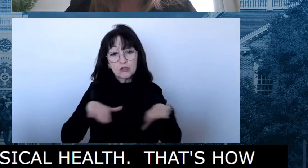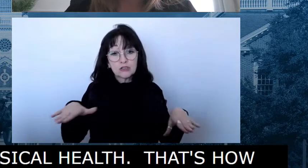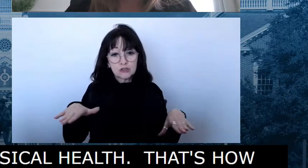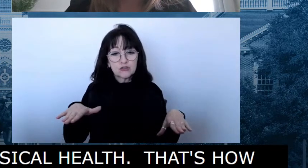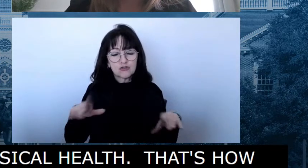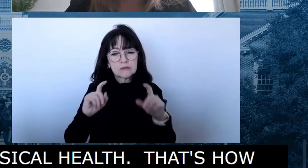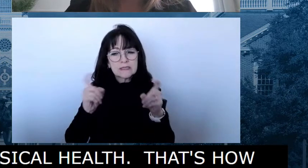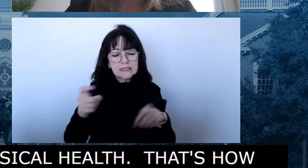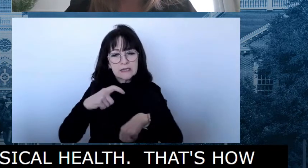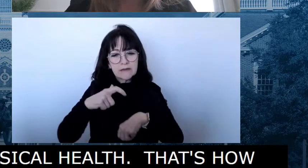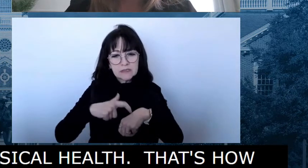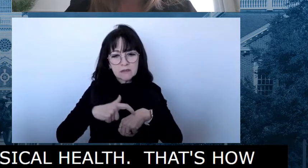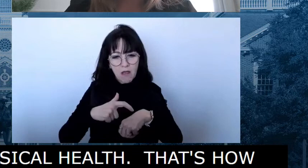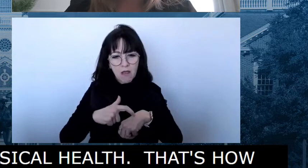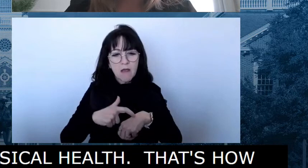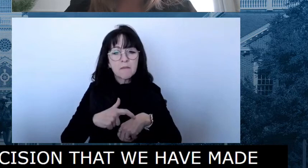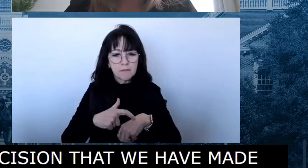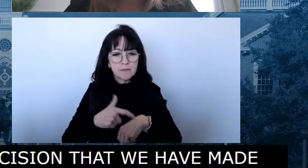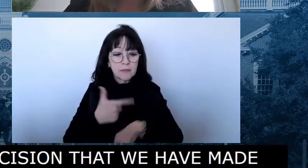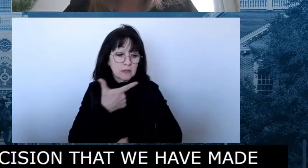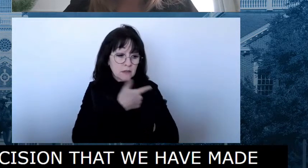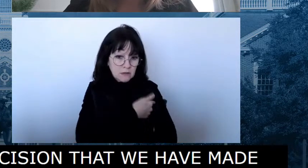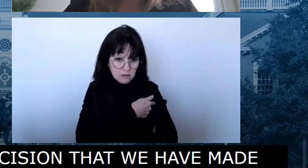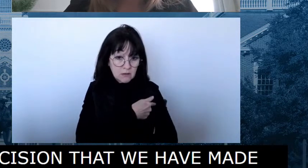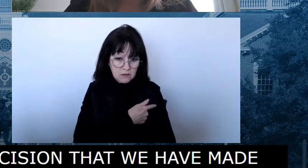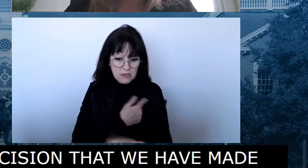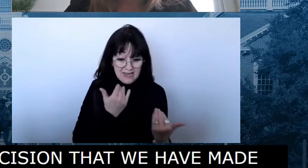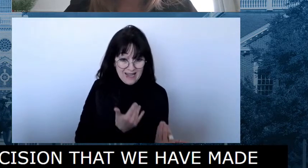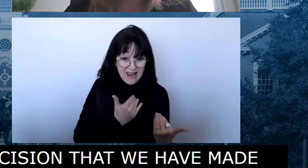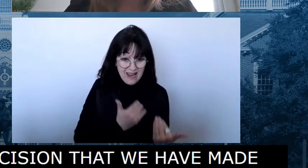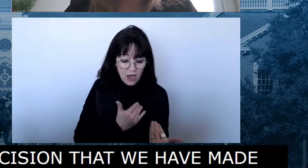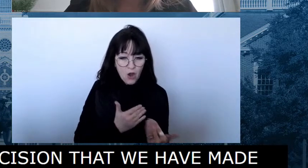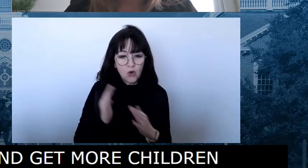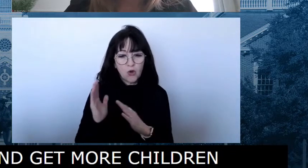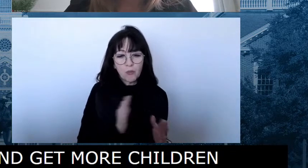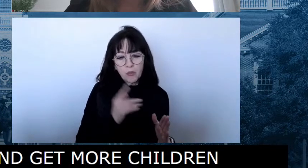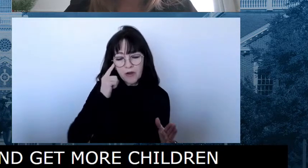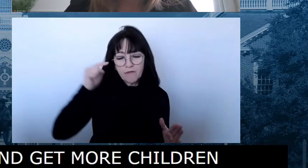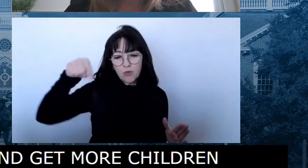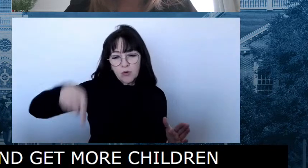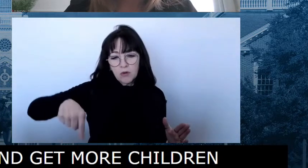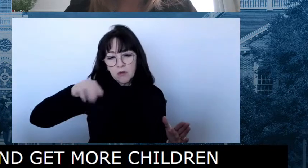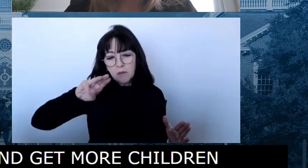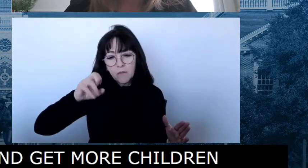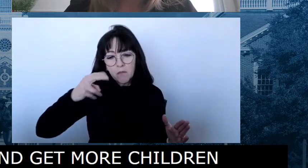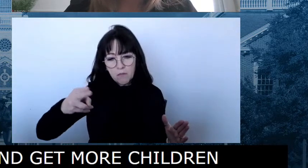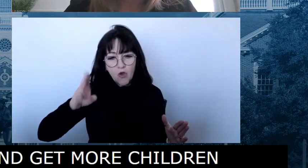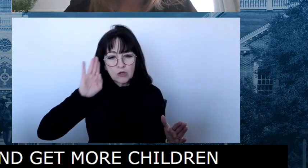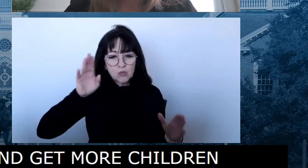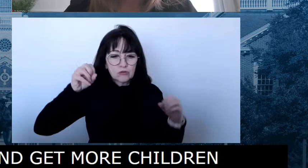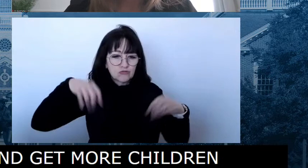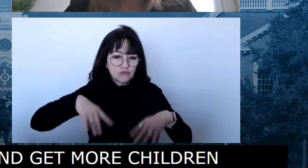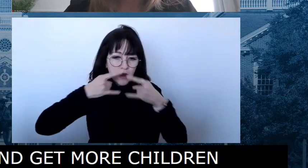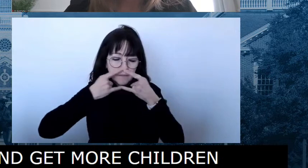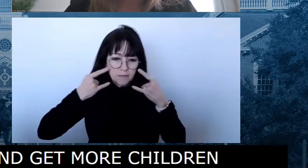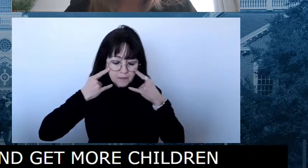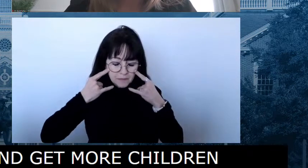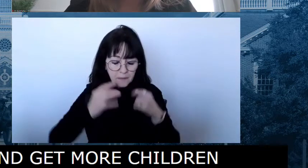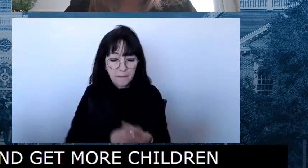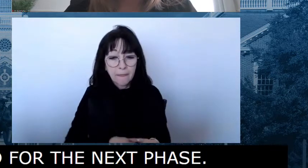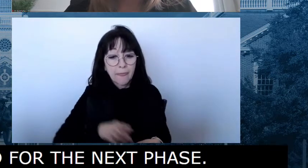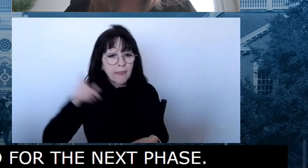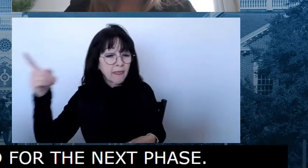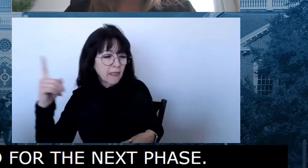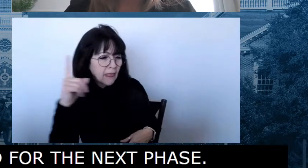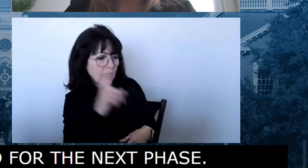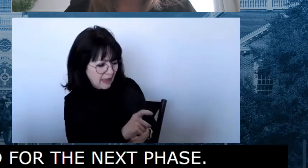vaccinated to be prepared for the next phase. And heading into the school year, there was a number of school